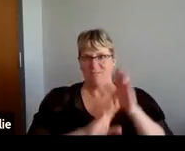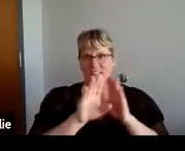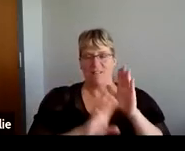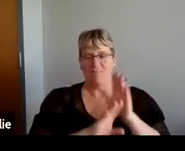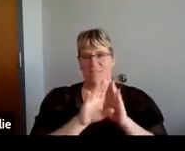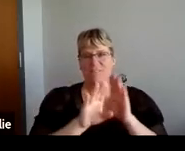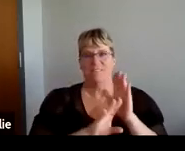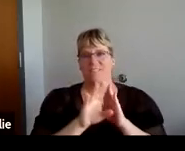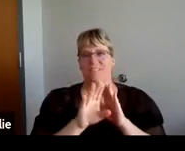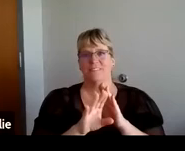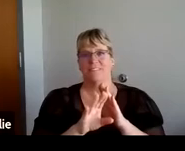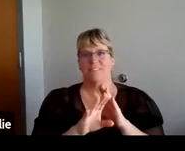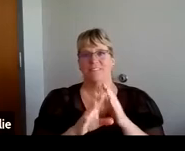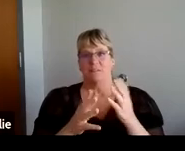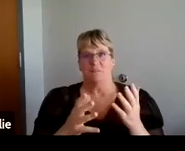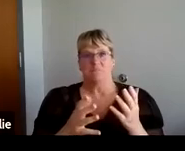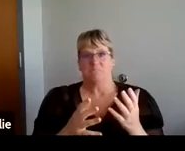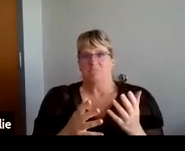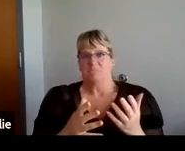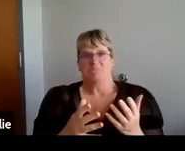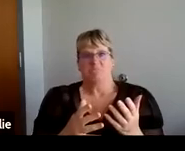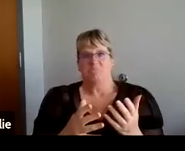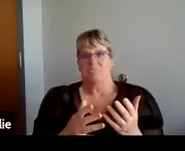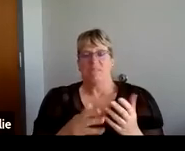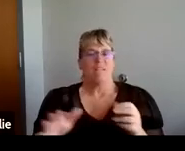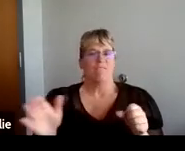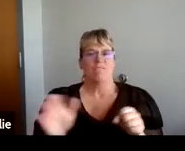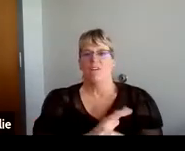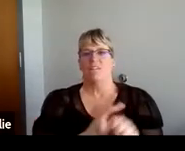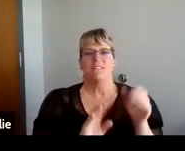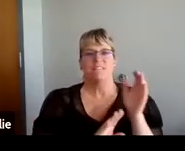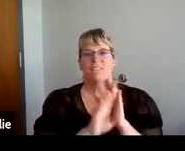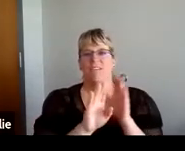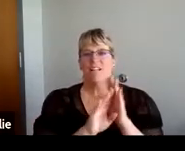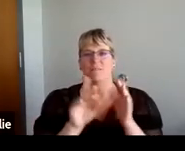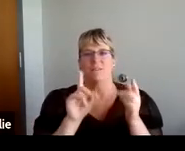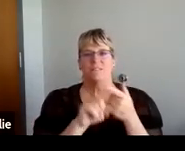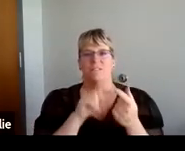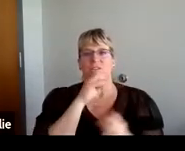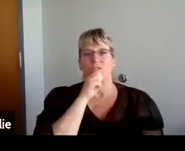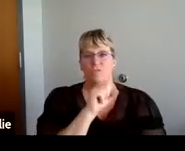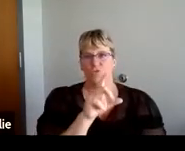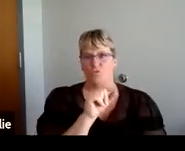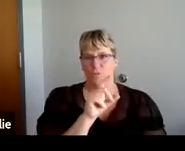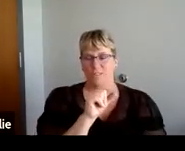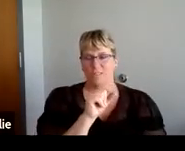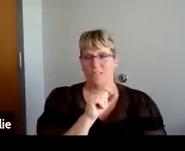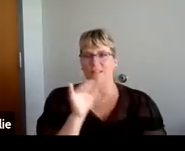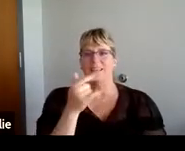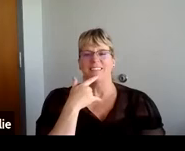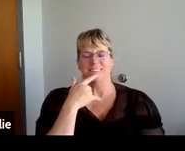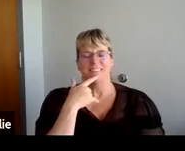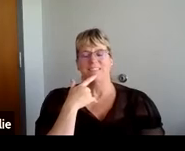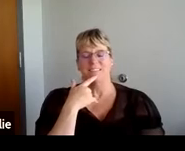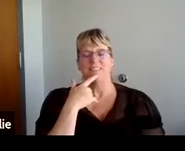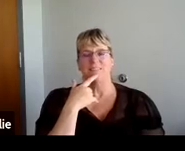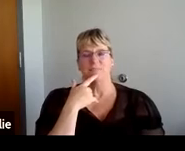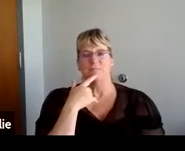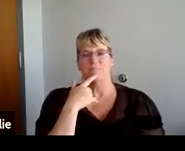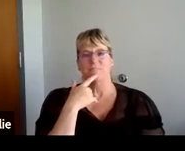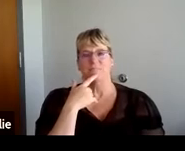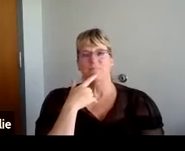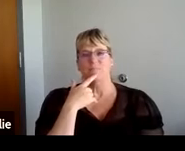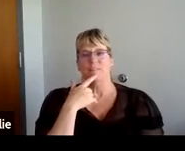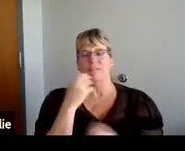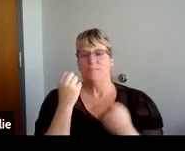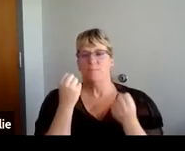being even remotely fully developed until the 20s. Like I said, there's been Nora Volkow at